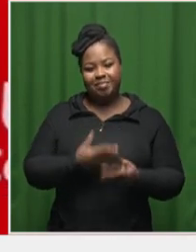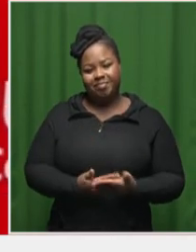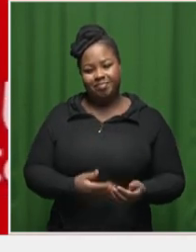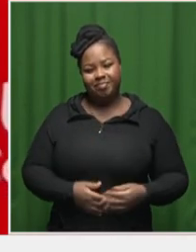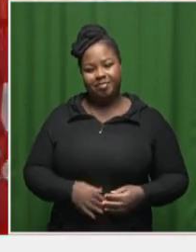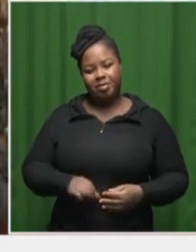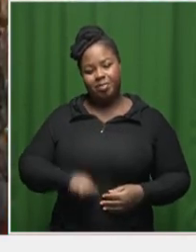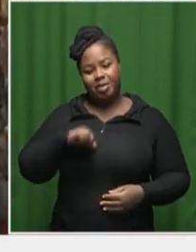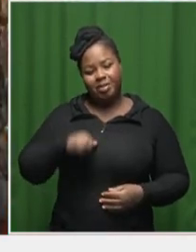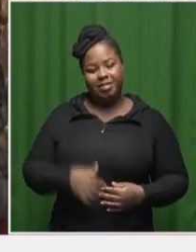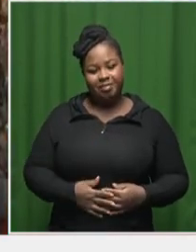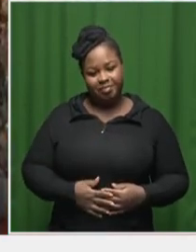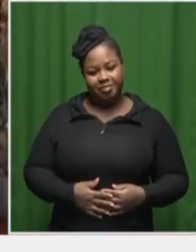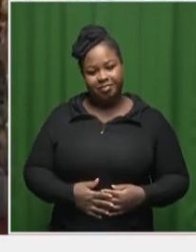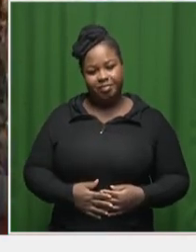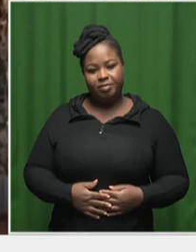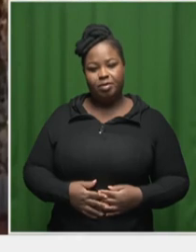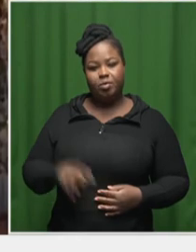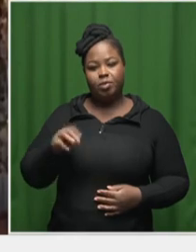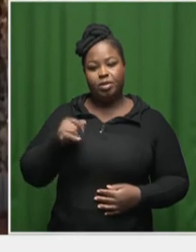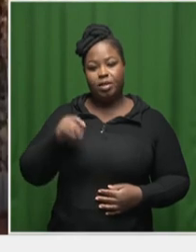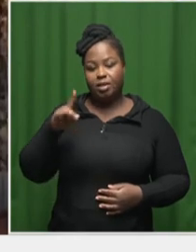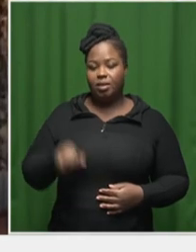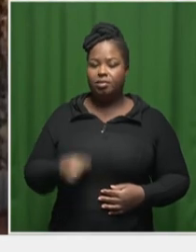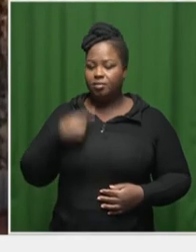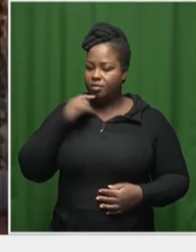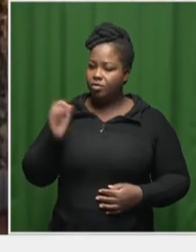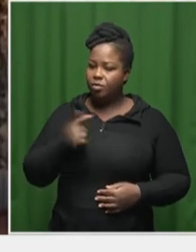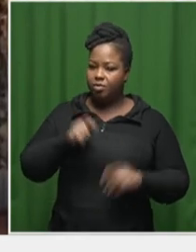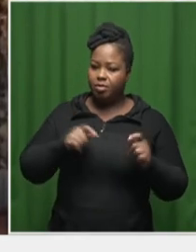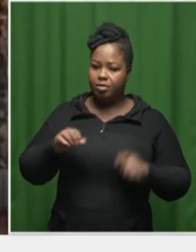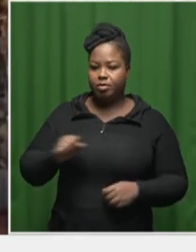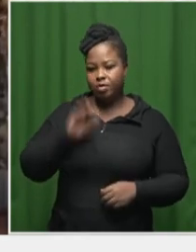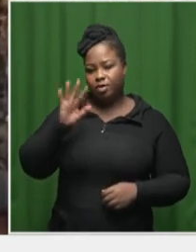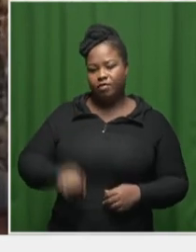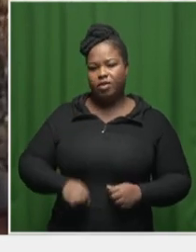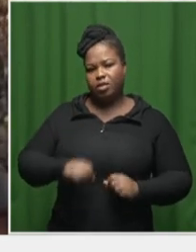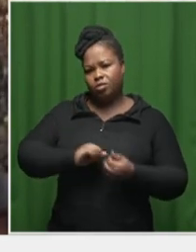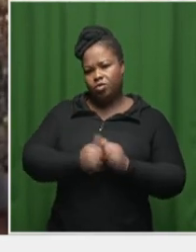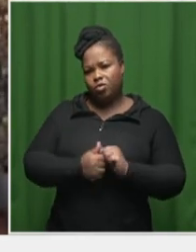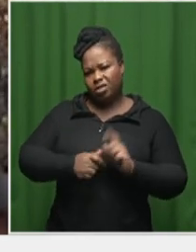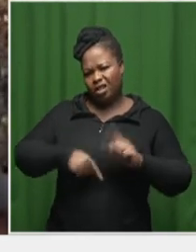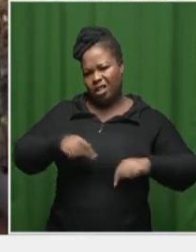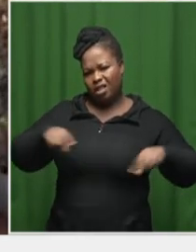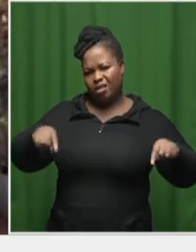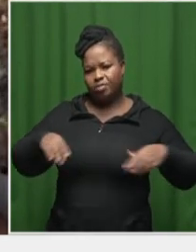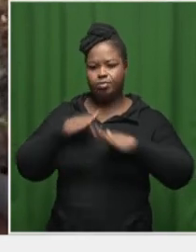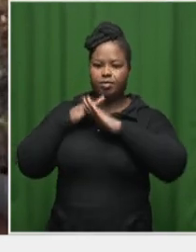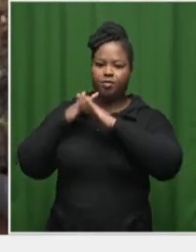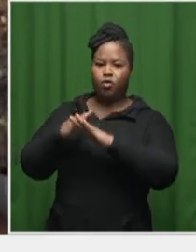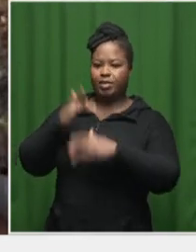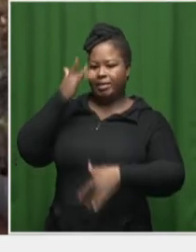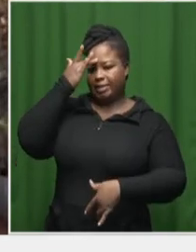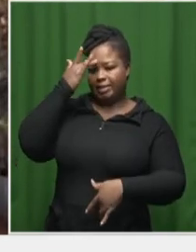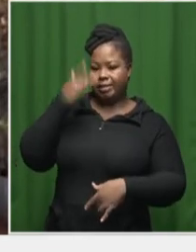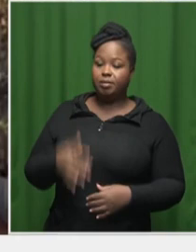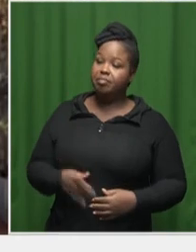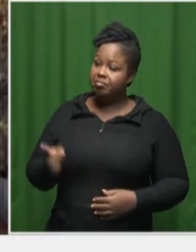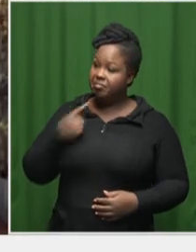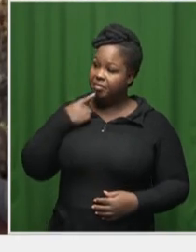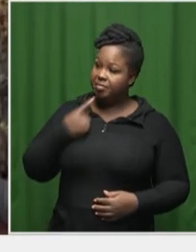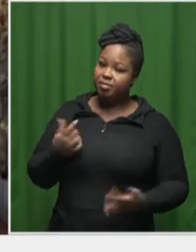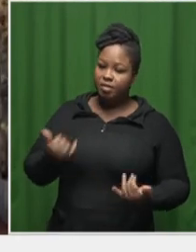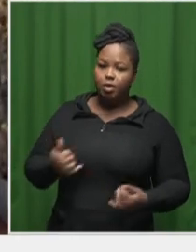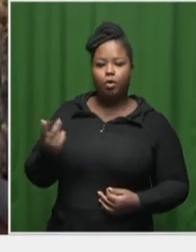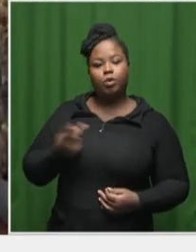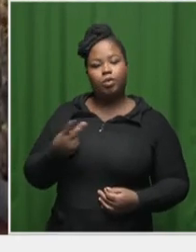We are very proud of him. Mosehla is calling on all South Africans to participate in various sports to avoid chronic illnesses. He says that